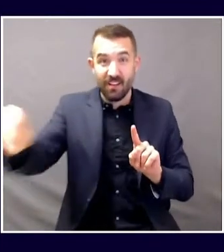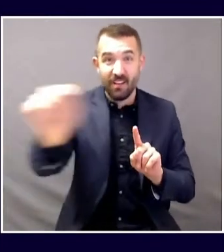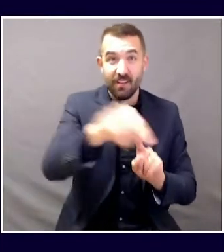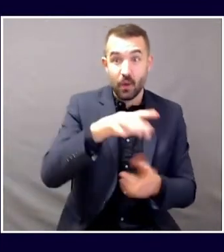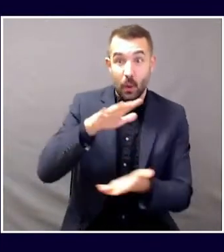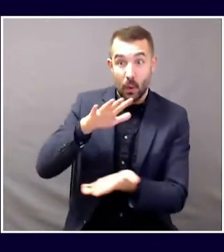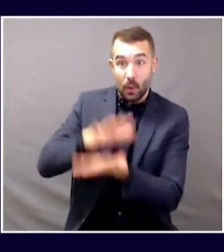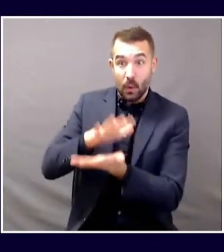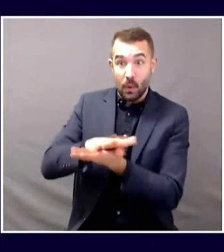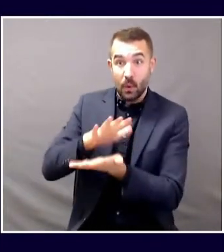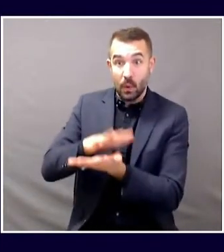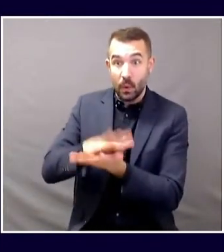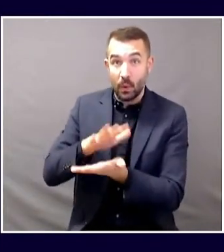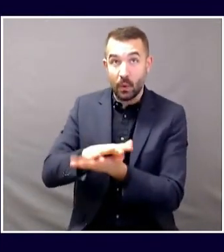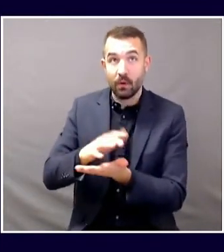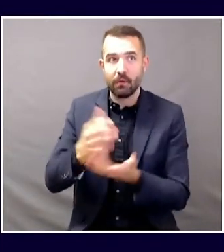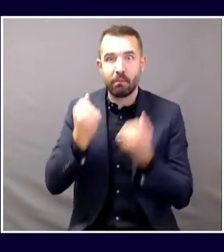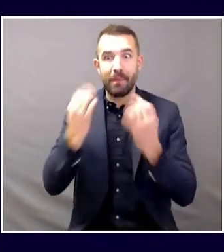is disconcerting.